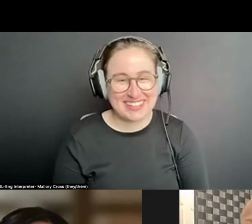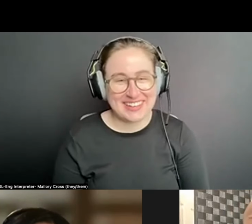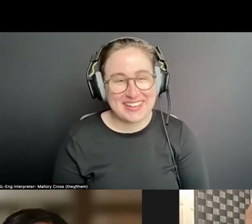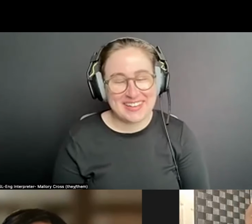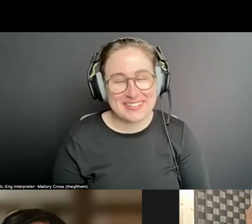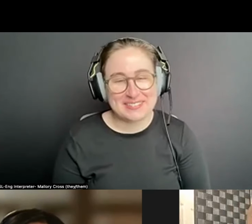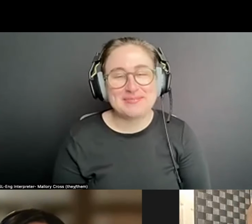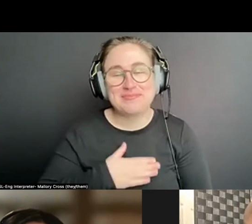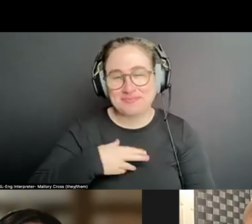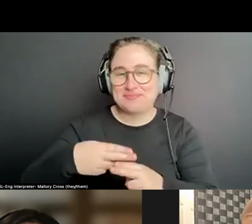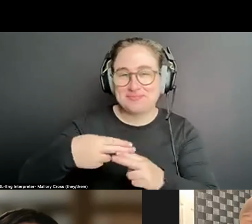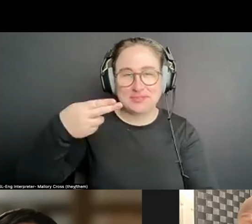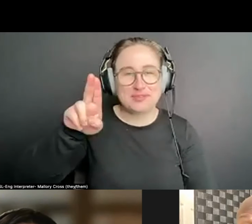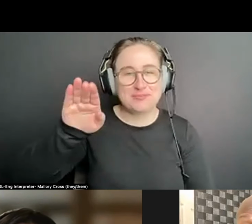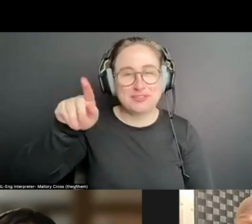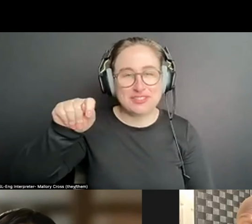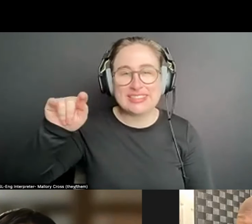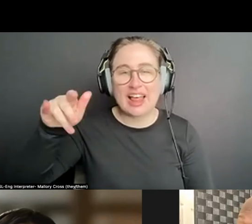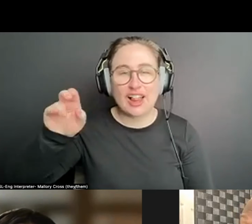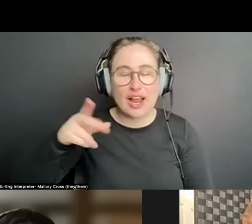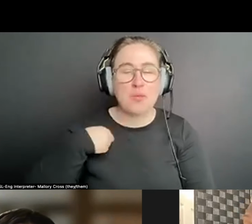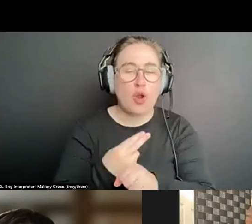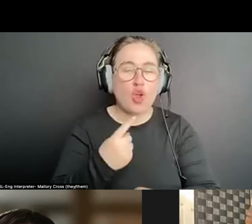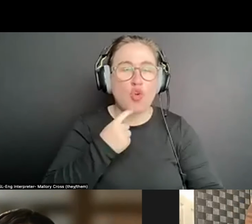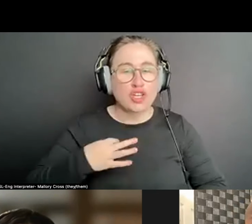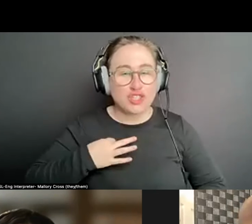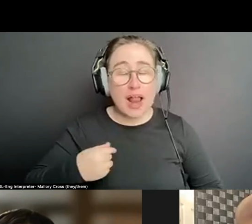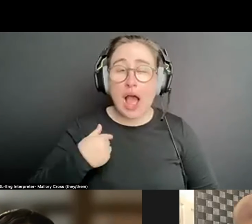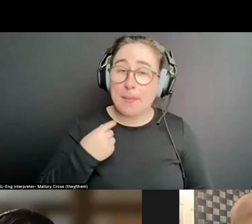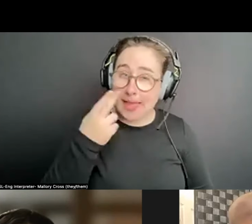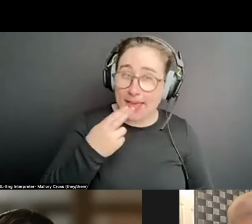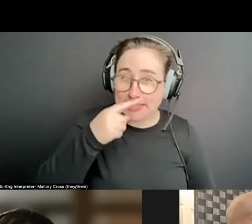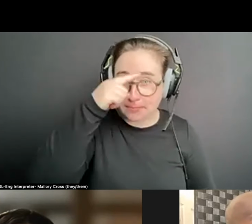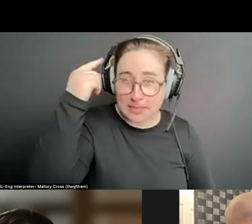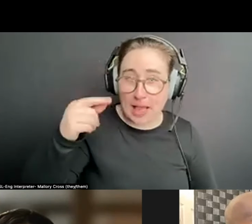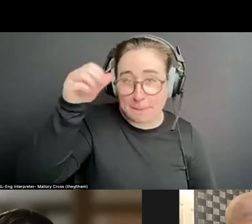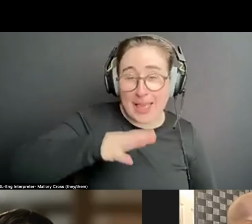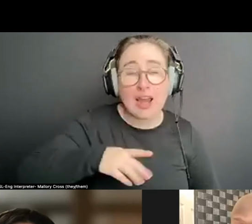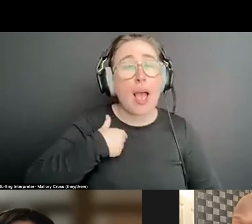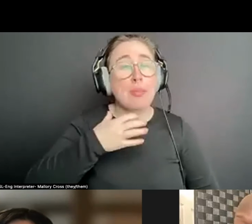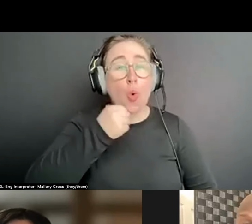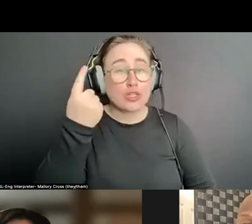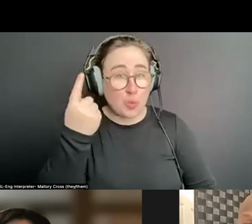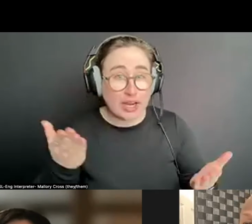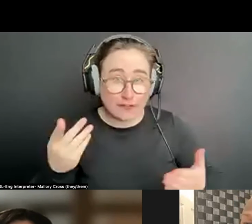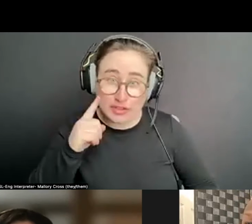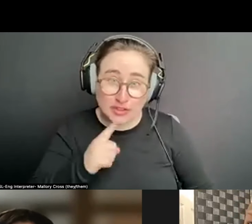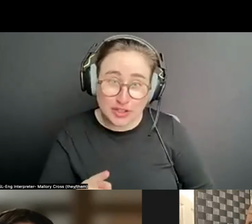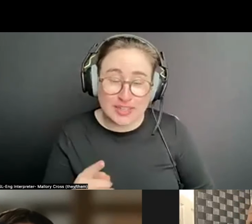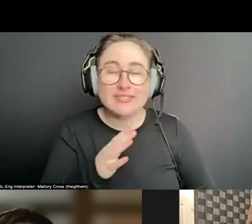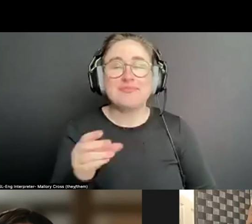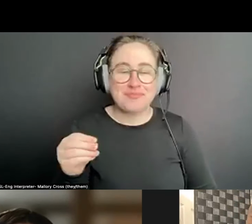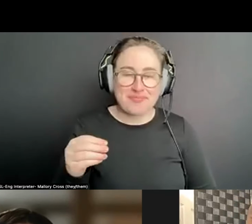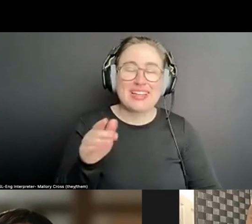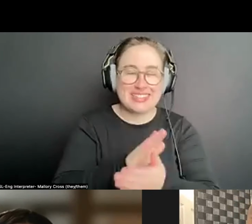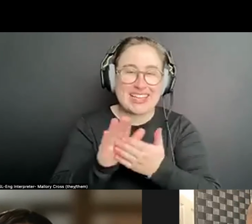All right. Okay, I'm Hubert Taylor. I'm wearing a red shirt. I am a handsome Black man. I'm the oldest one in the room. And I just want to say it's